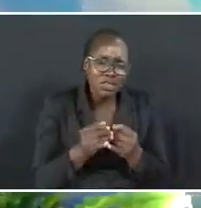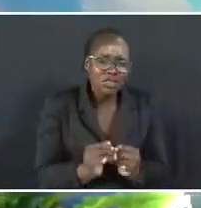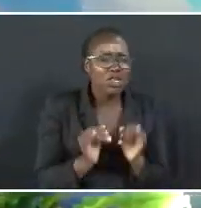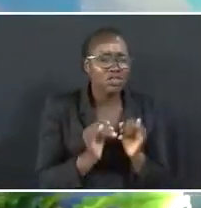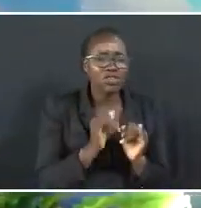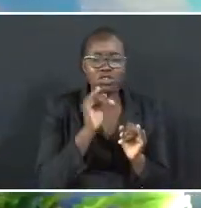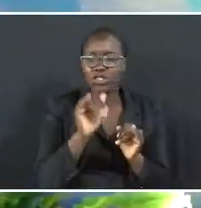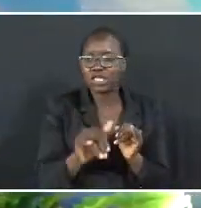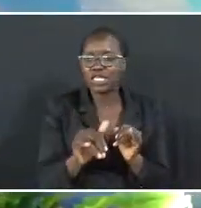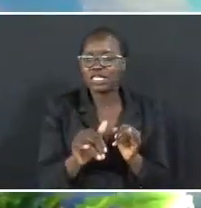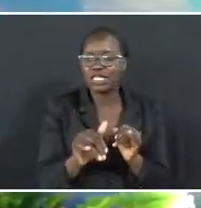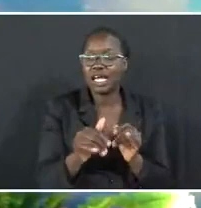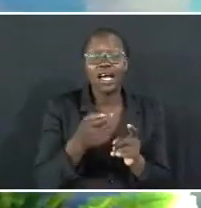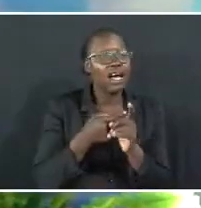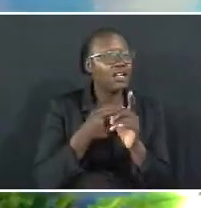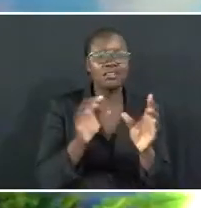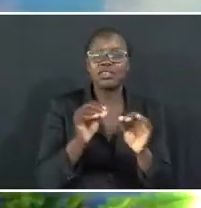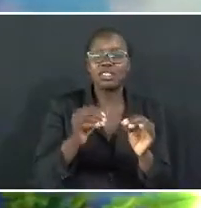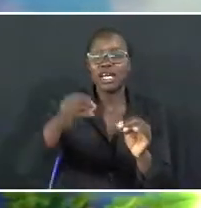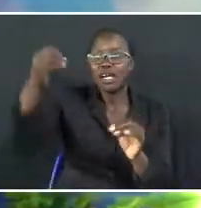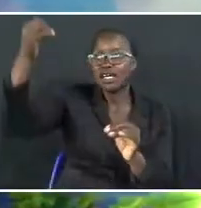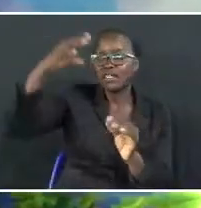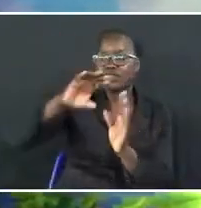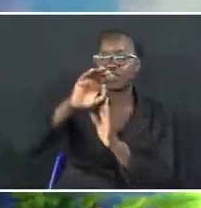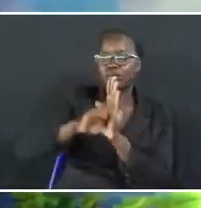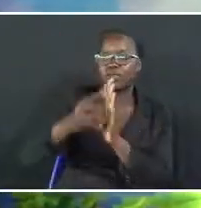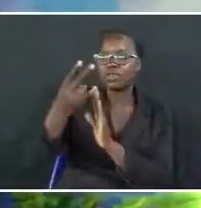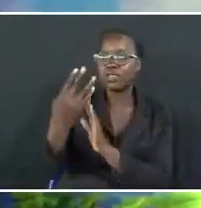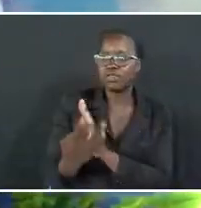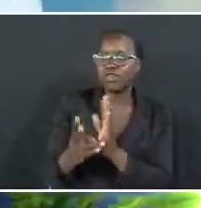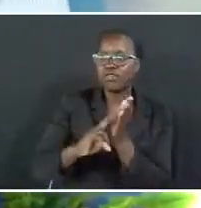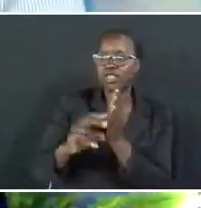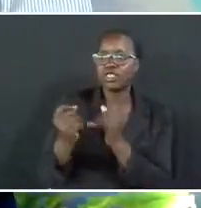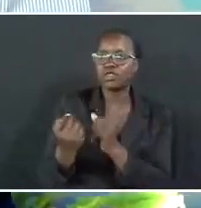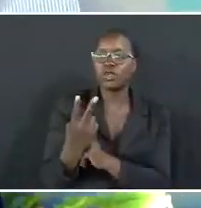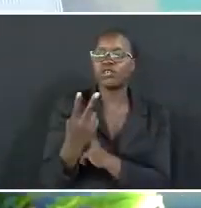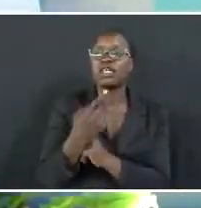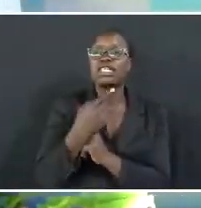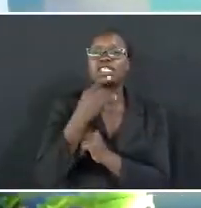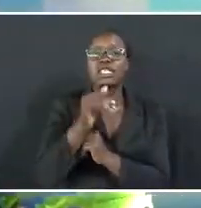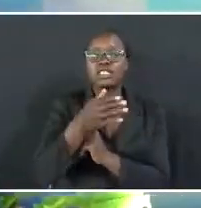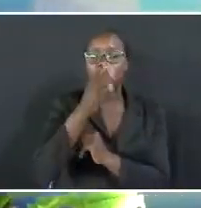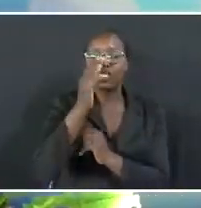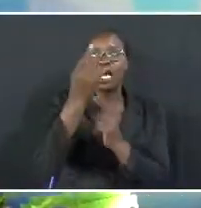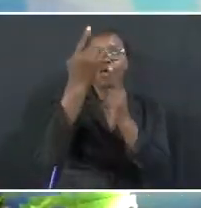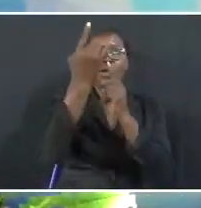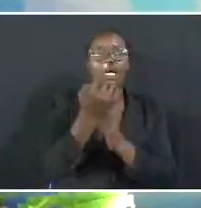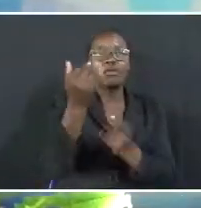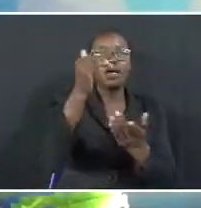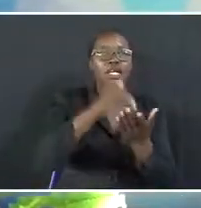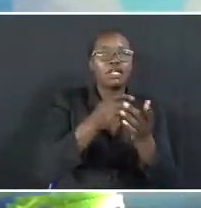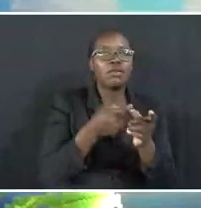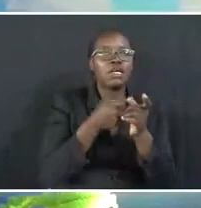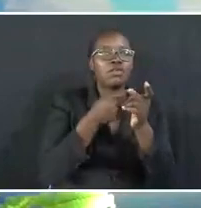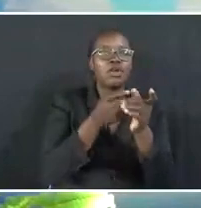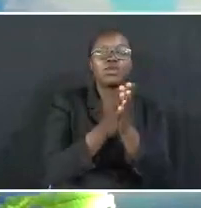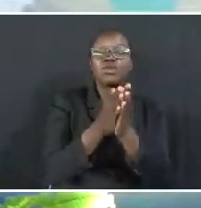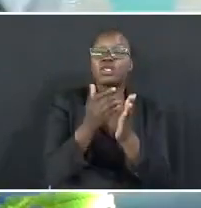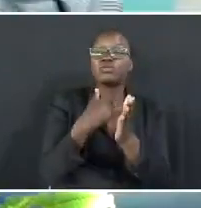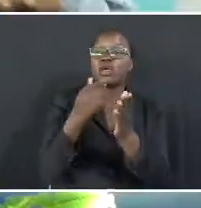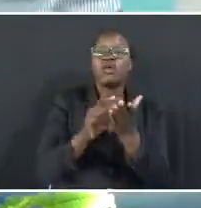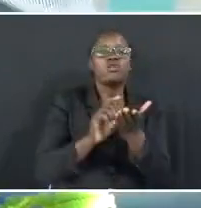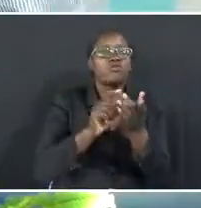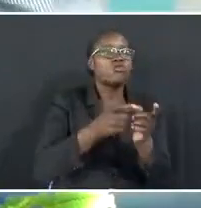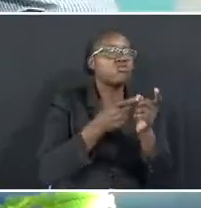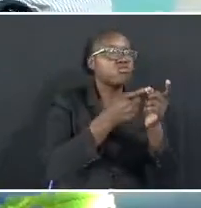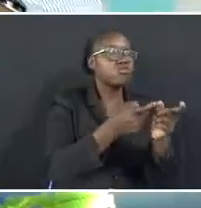It's not that there is not a reward. Revelation chapter 24, verse 12, God tells us that I will come again, my reward is with me, to give